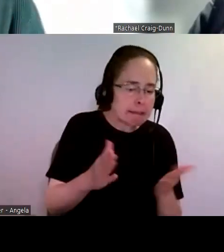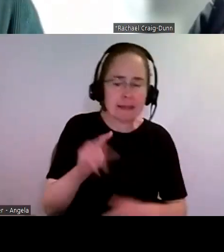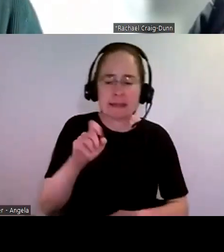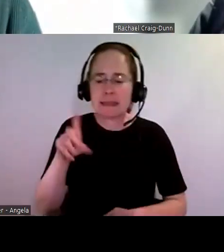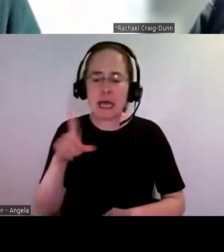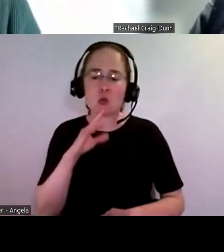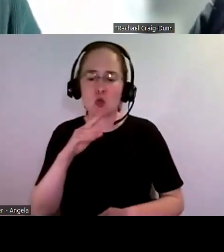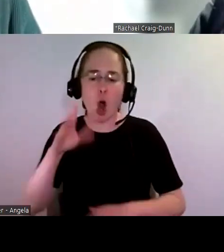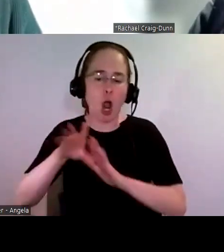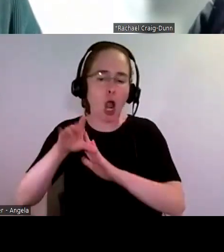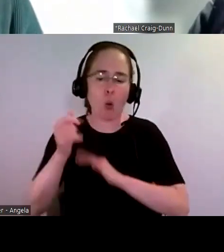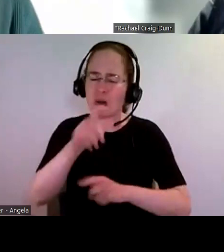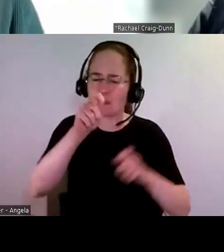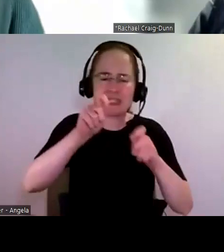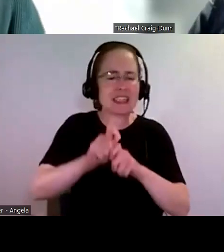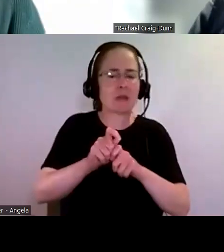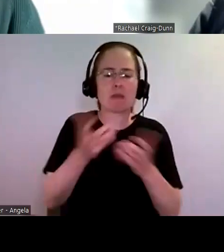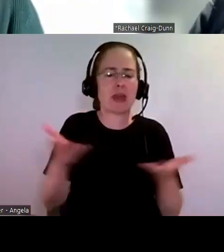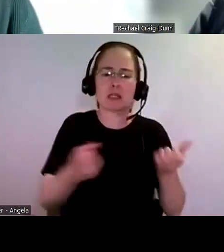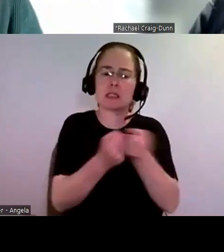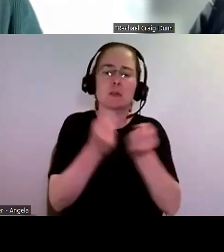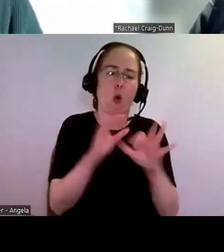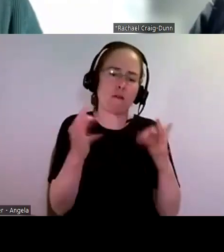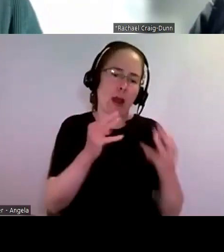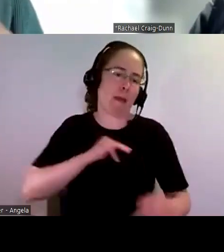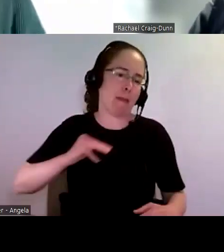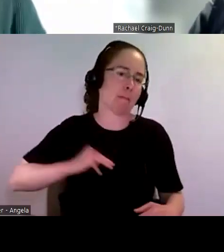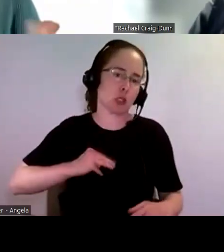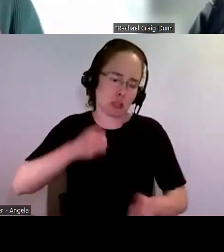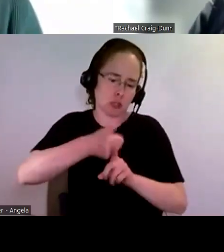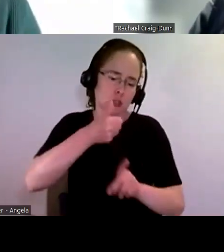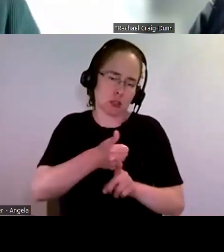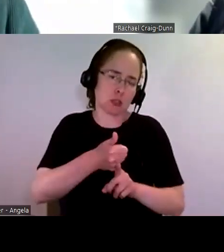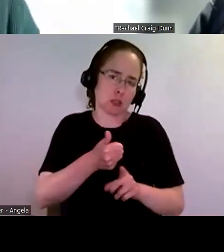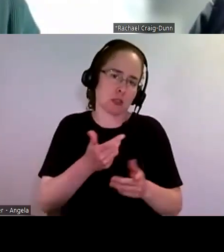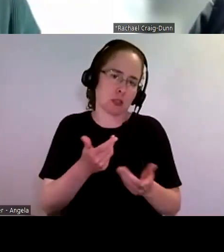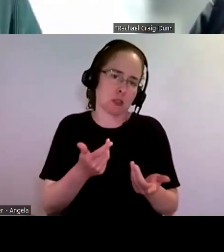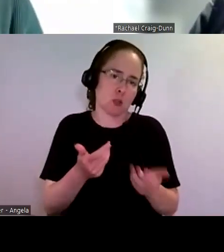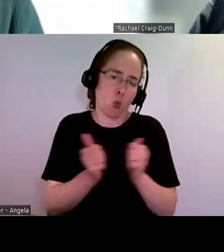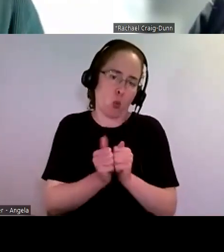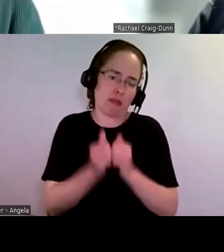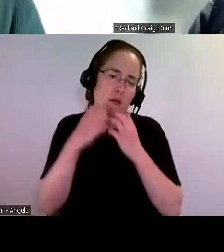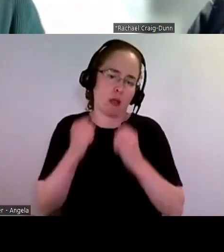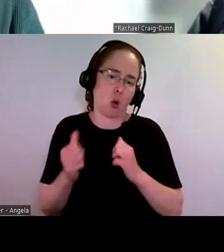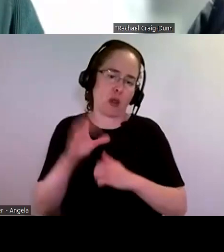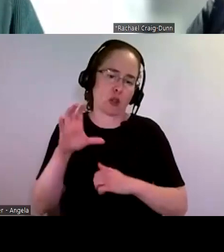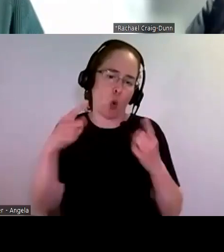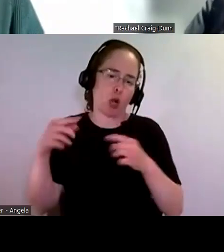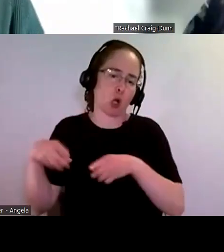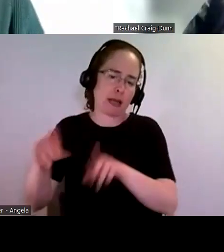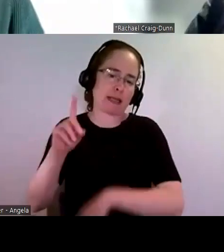anything specifically that can support family members who are themselves supporting a loved one with a co-occurring